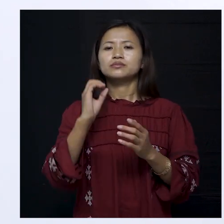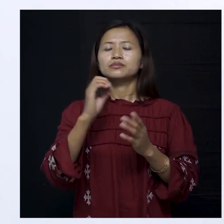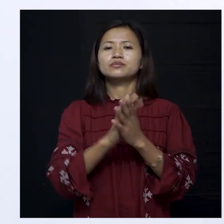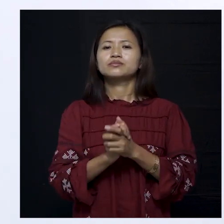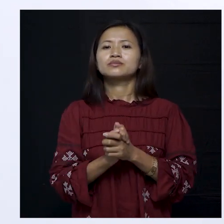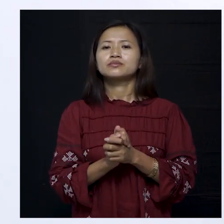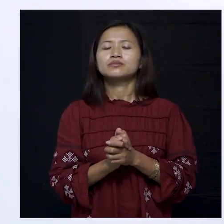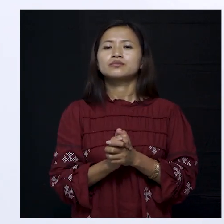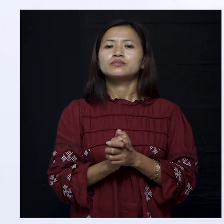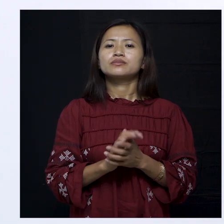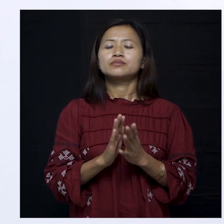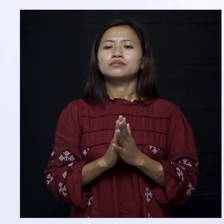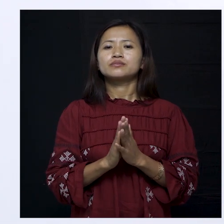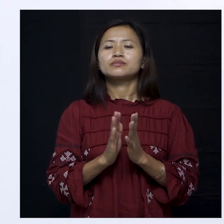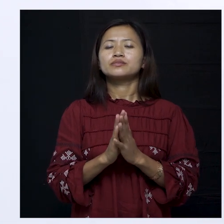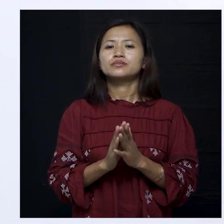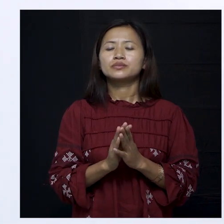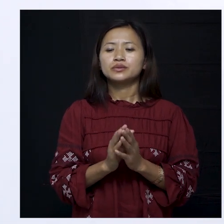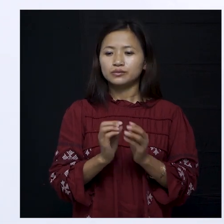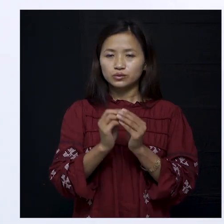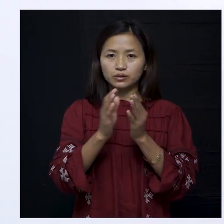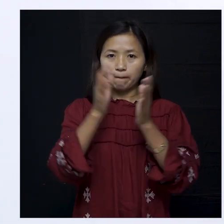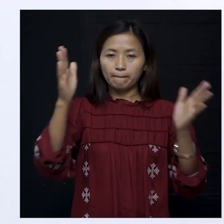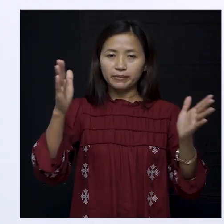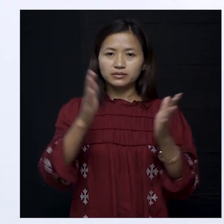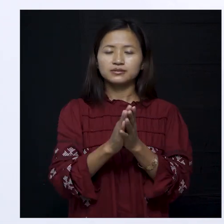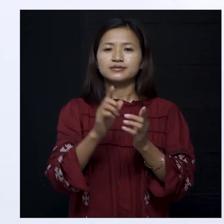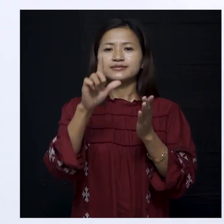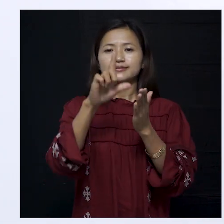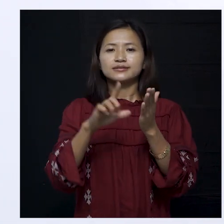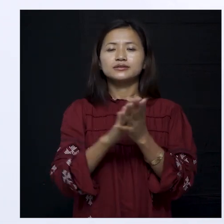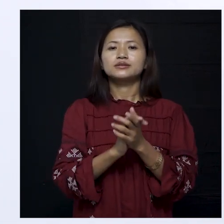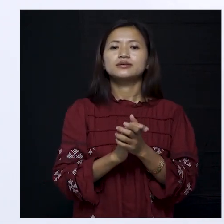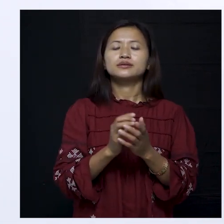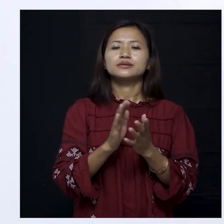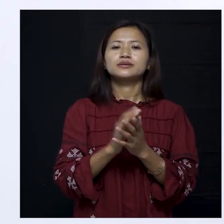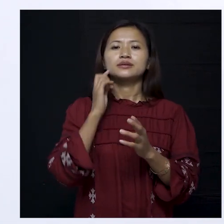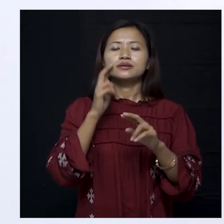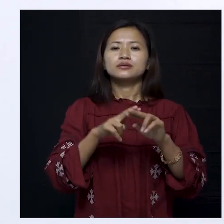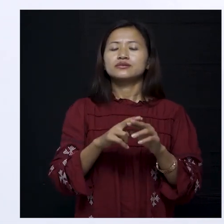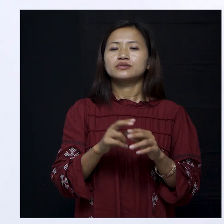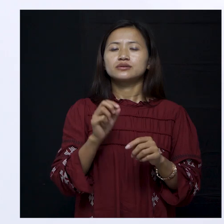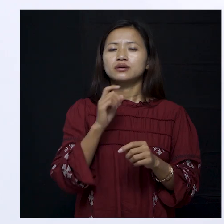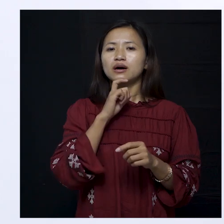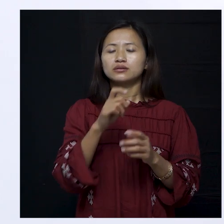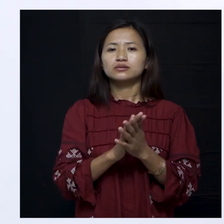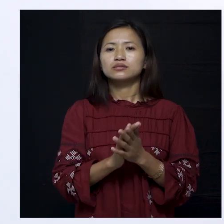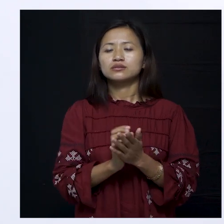write topic in capital letter without writing the main topic. If I ask you